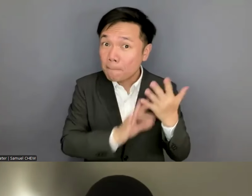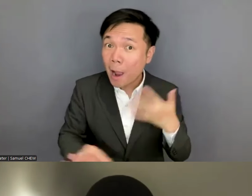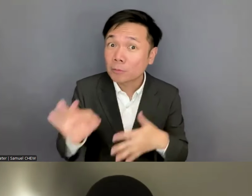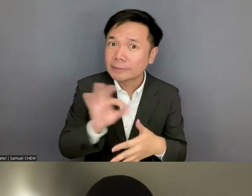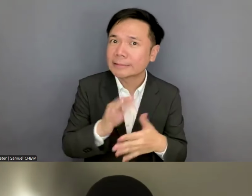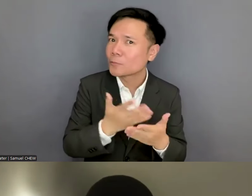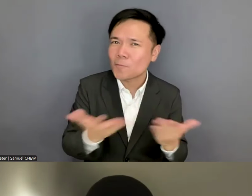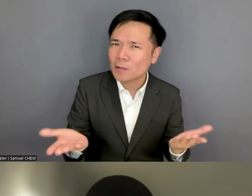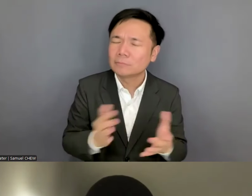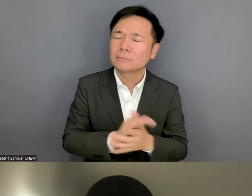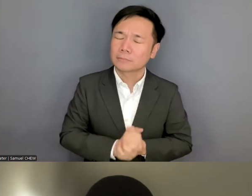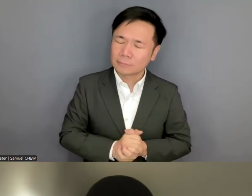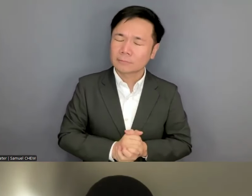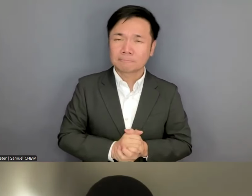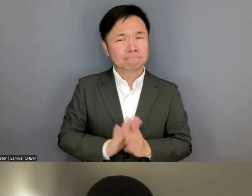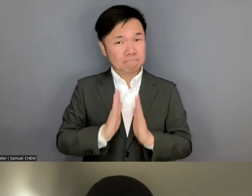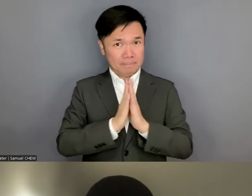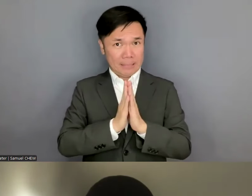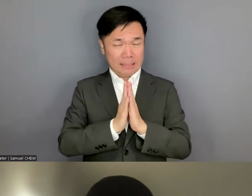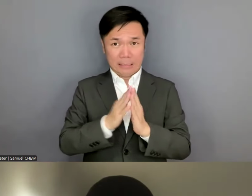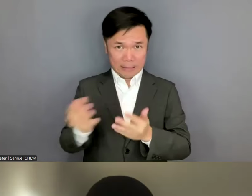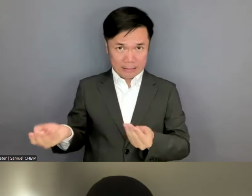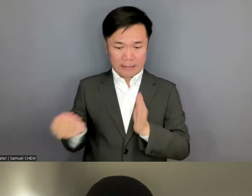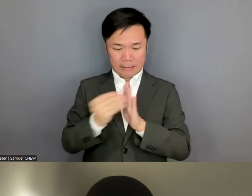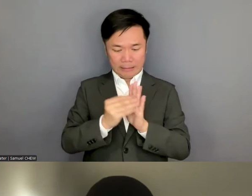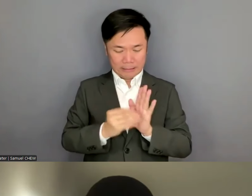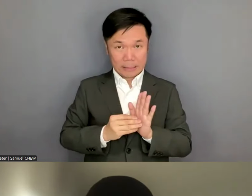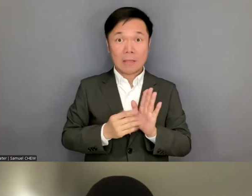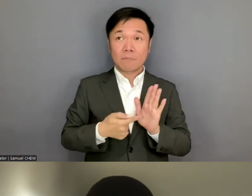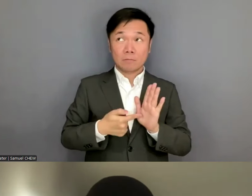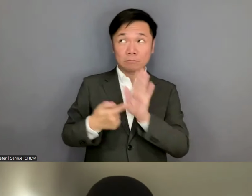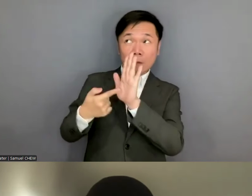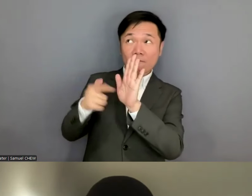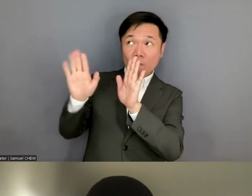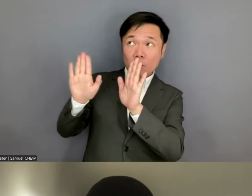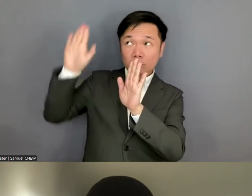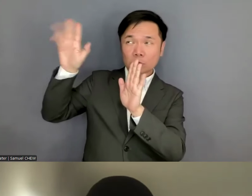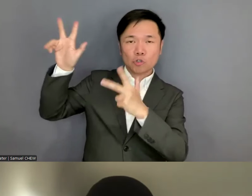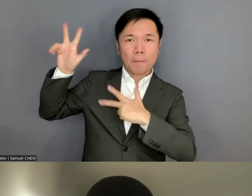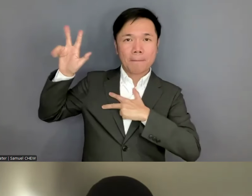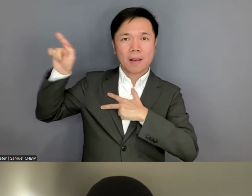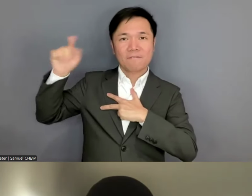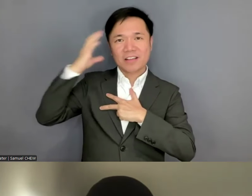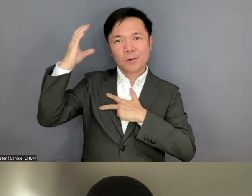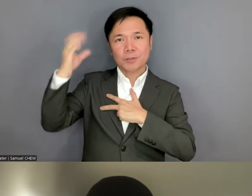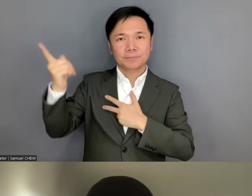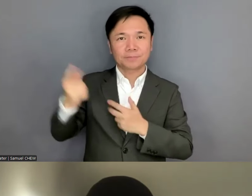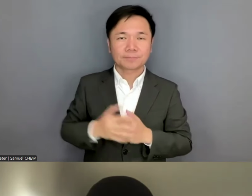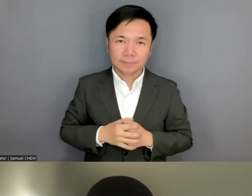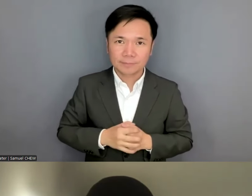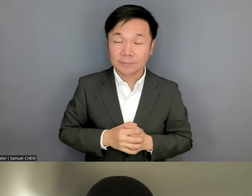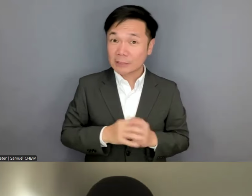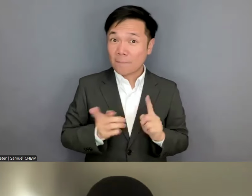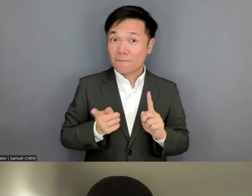that states need to have in mind in order to make these commitments, and also other stakeholders. That's why it's very important that you can